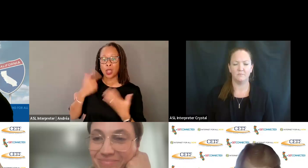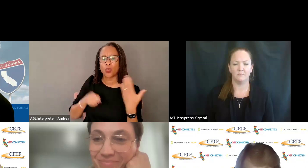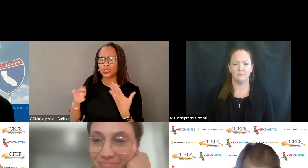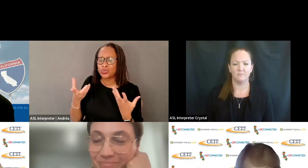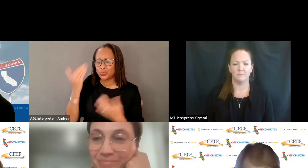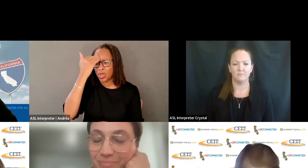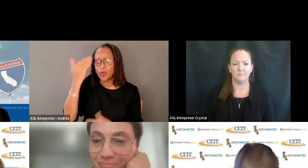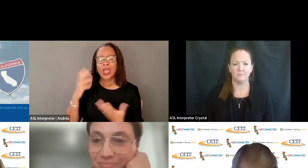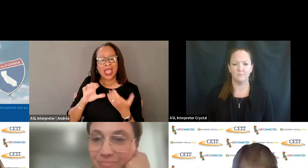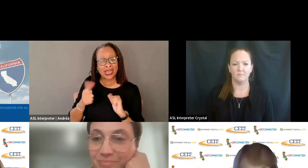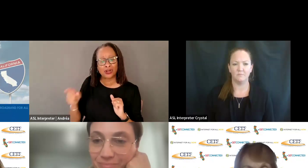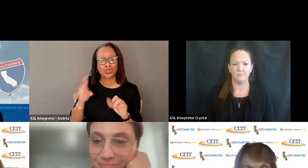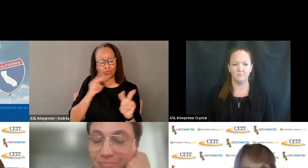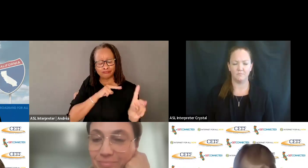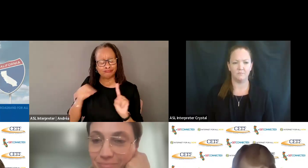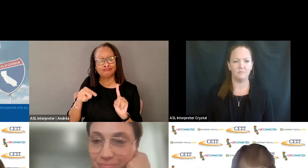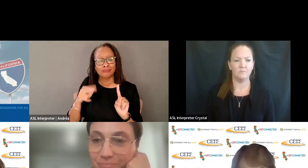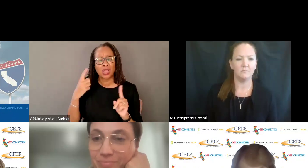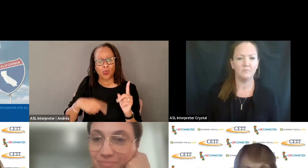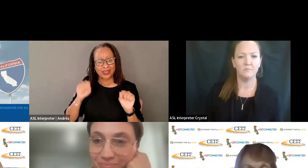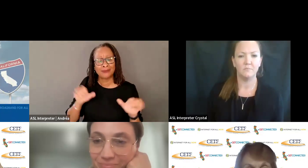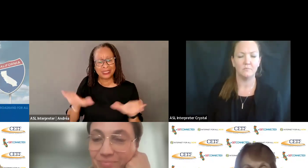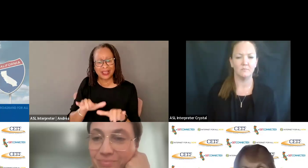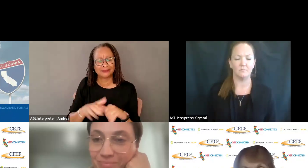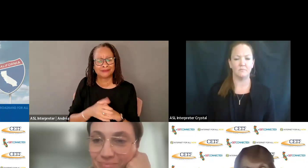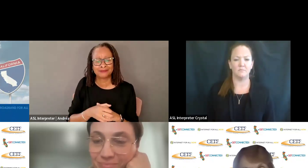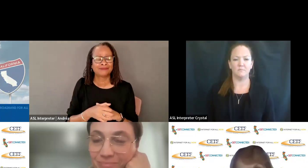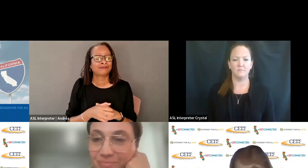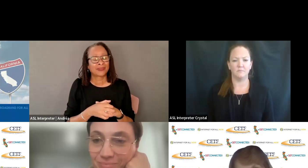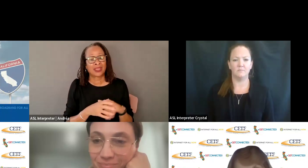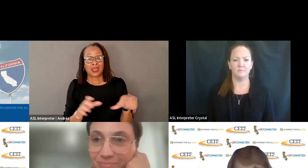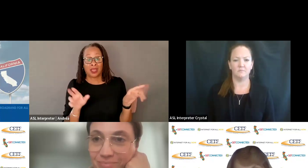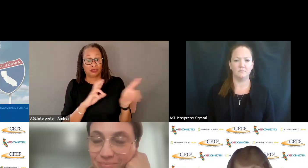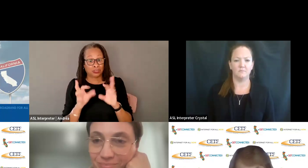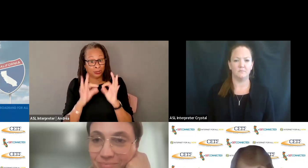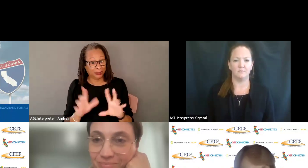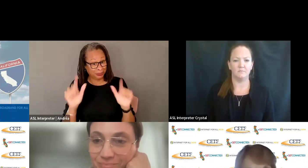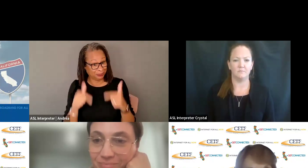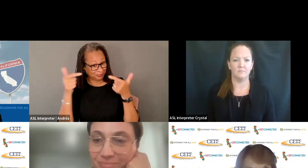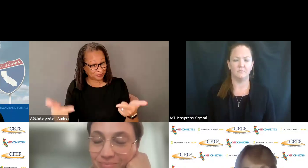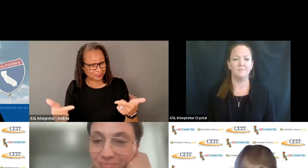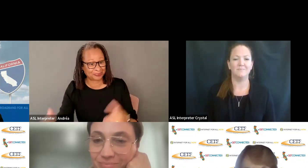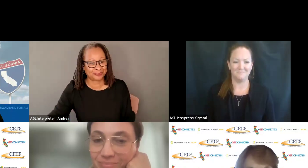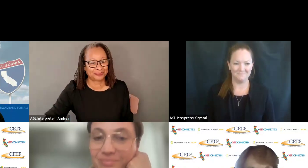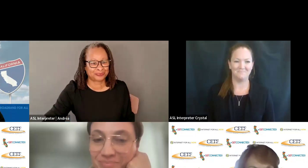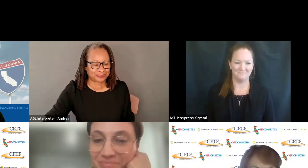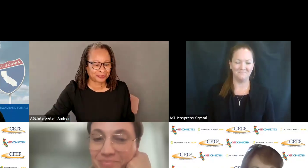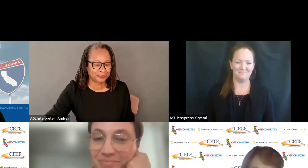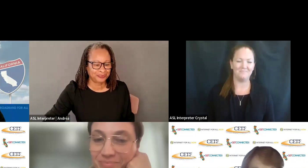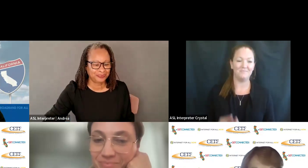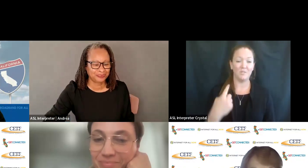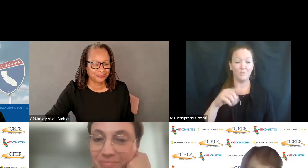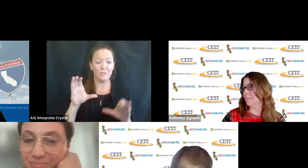you know and how do you view what can be done? As I said, a lot of us have been doing this a long time. We